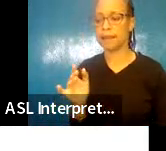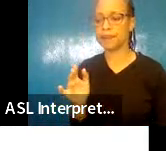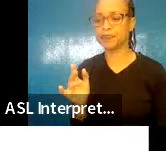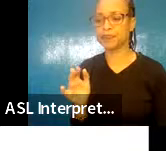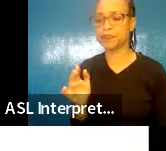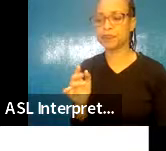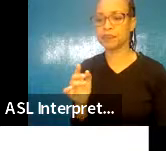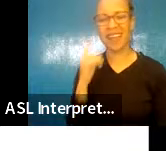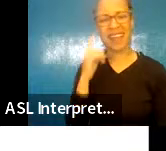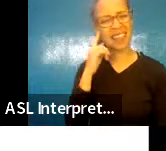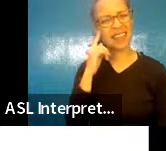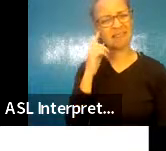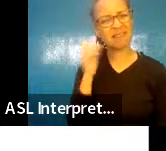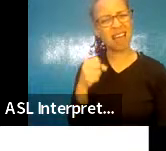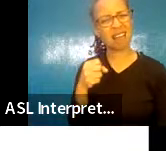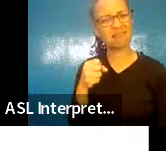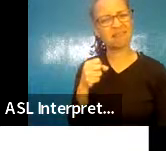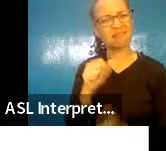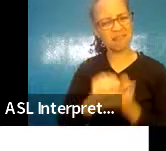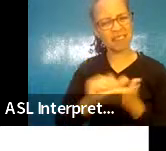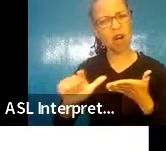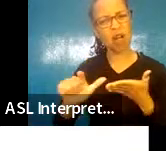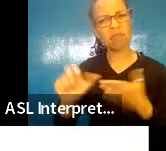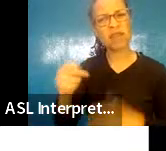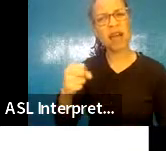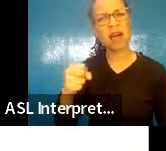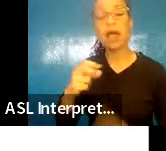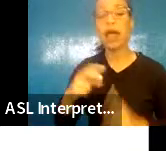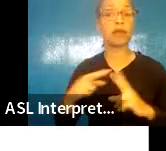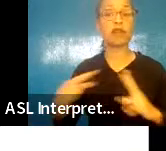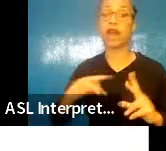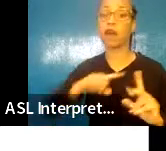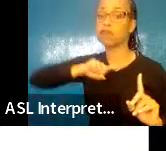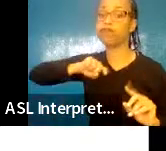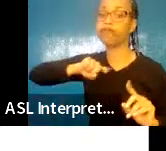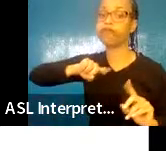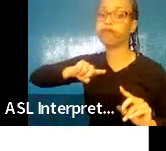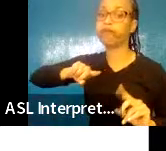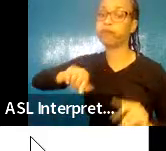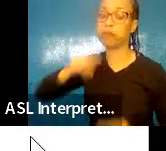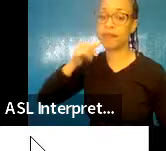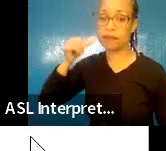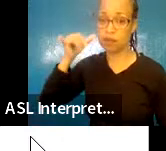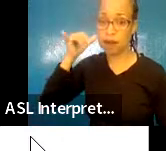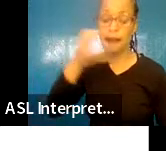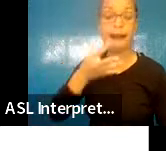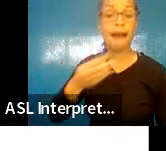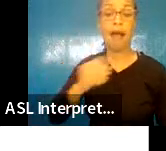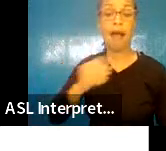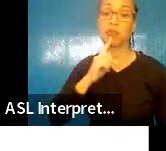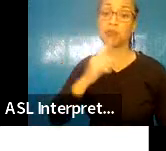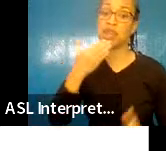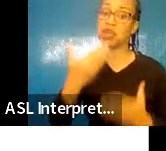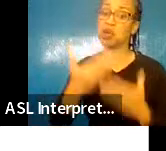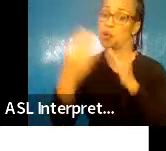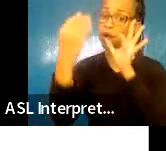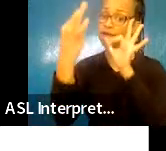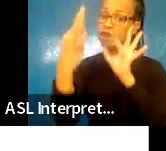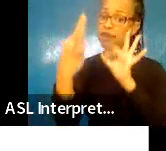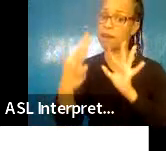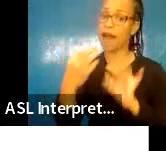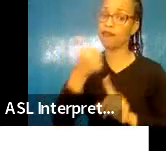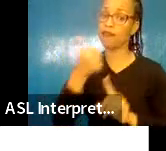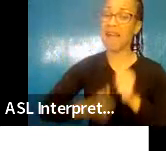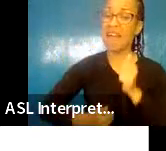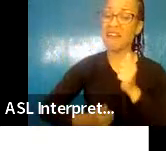I think that's about it. So yeah, it was very well attended. And again, we got really good feedback from everyone